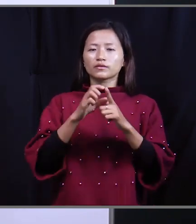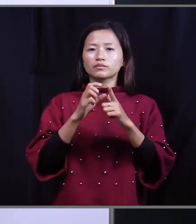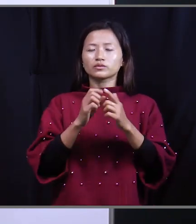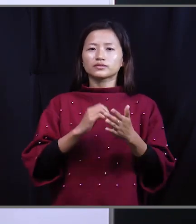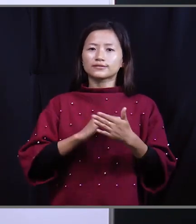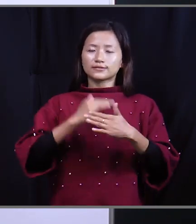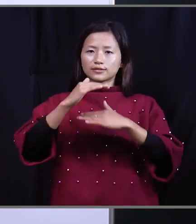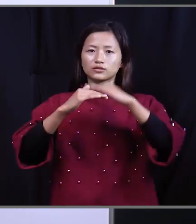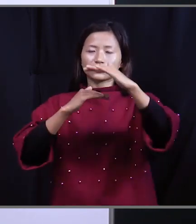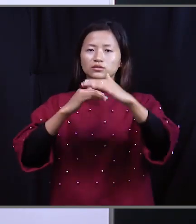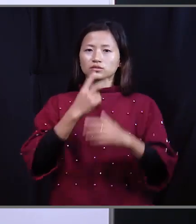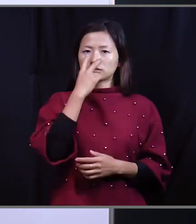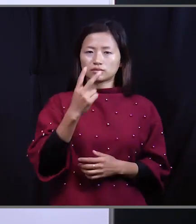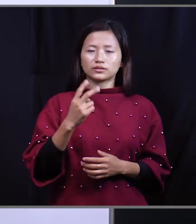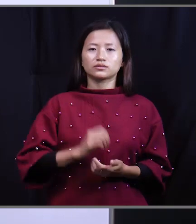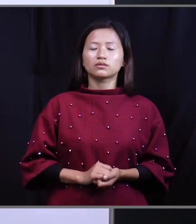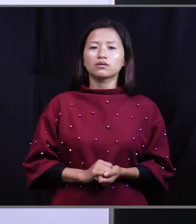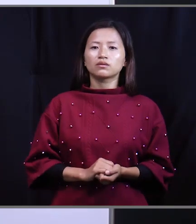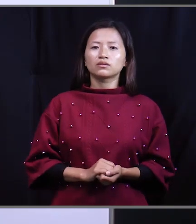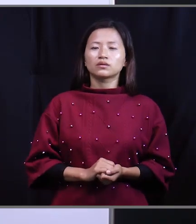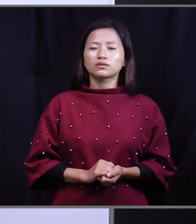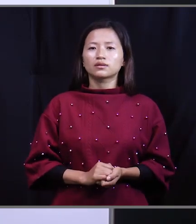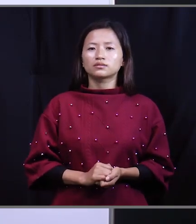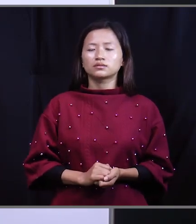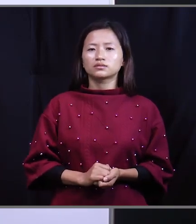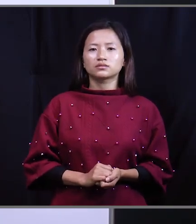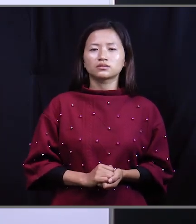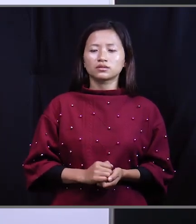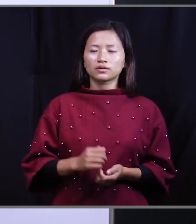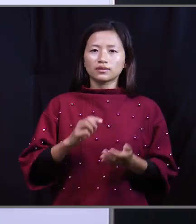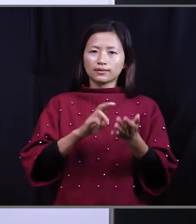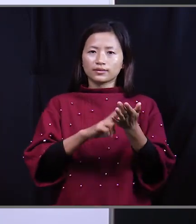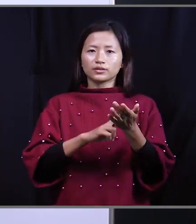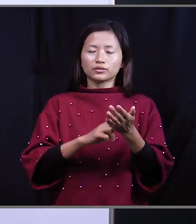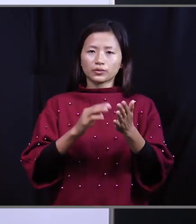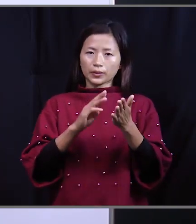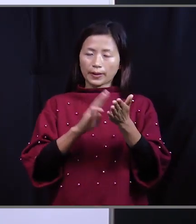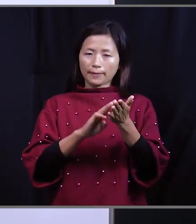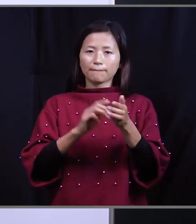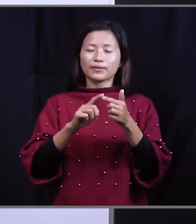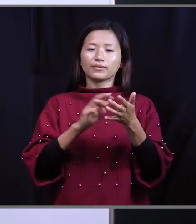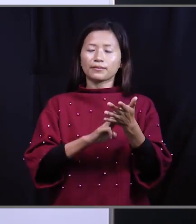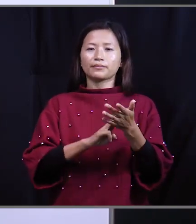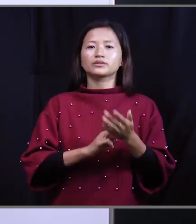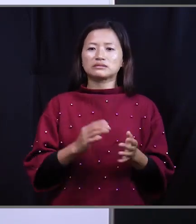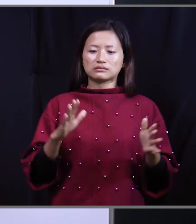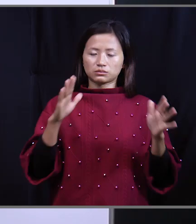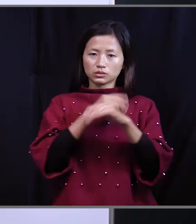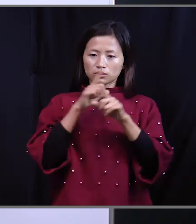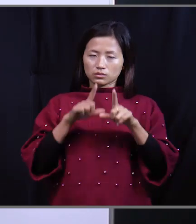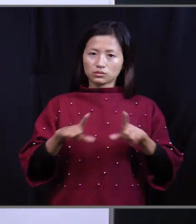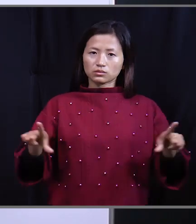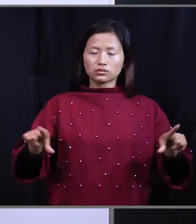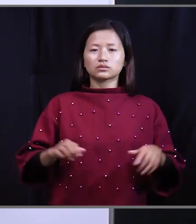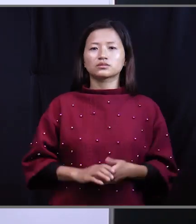what is the first thing that you see? The first thing that you will see is that the nuclear membrane are slowly disappearing, right?